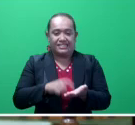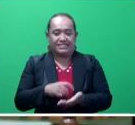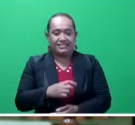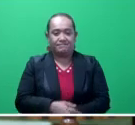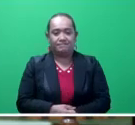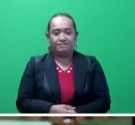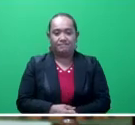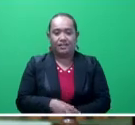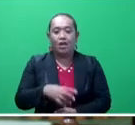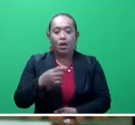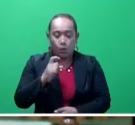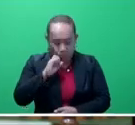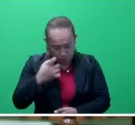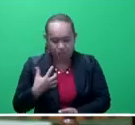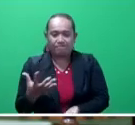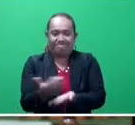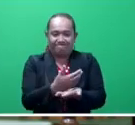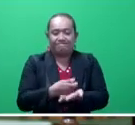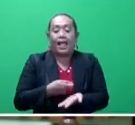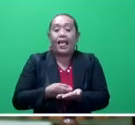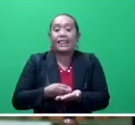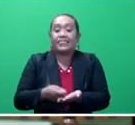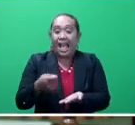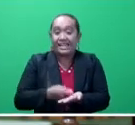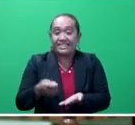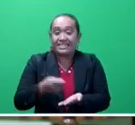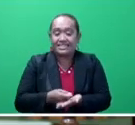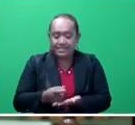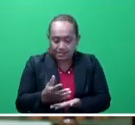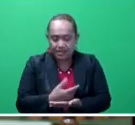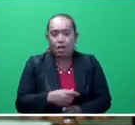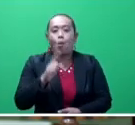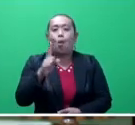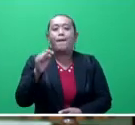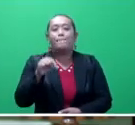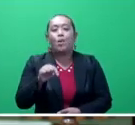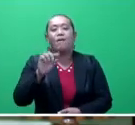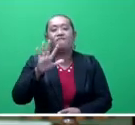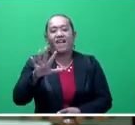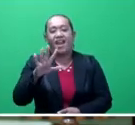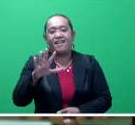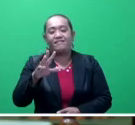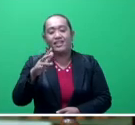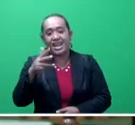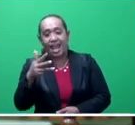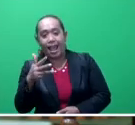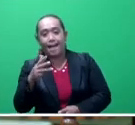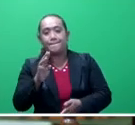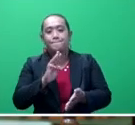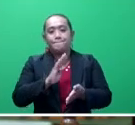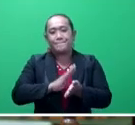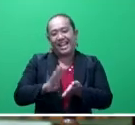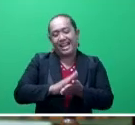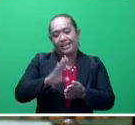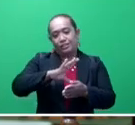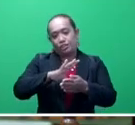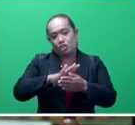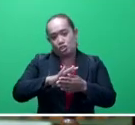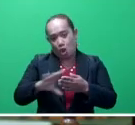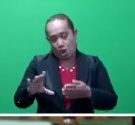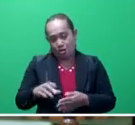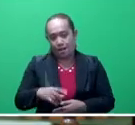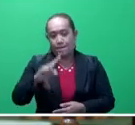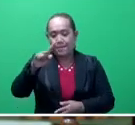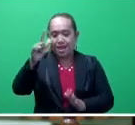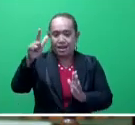Tax revenue collections are projected at $1.59 billion, 45% lower than pre-COVID levels,